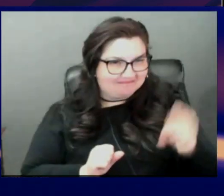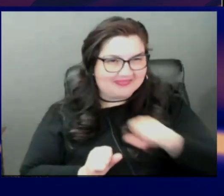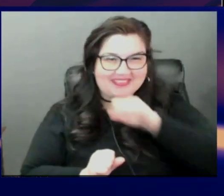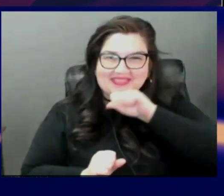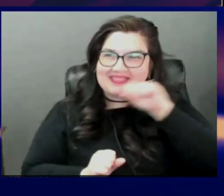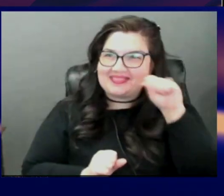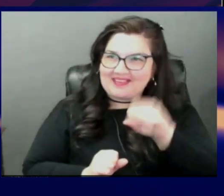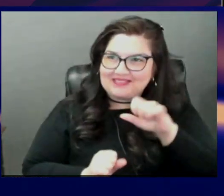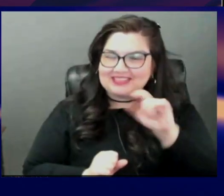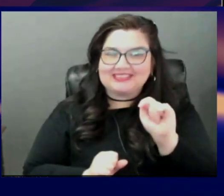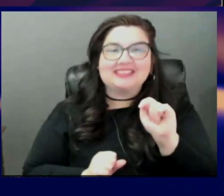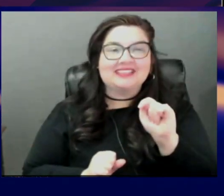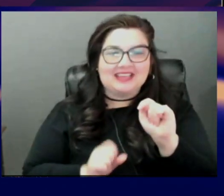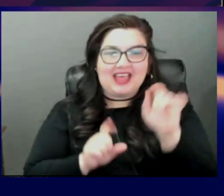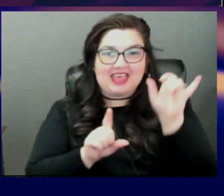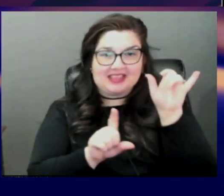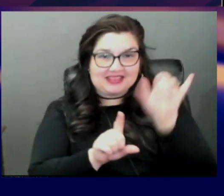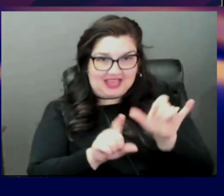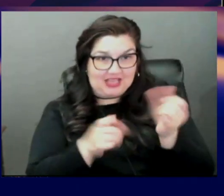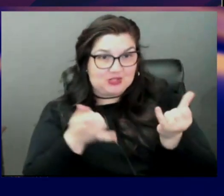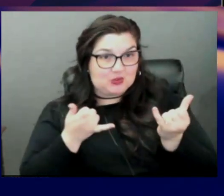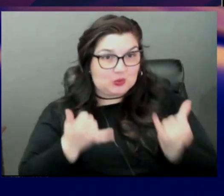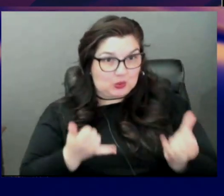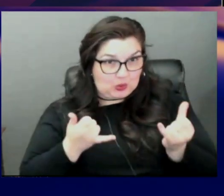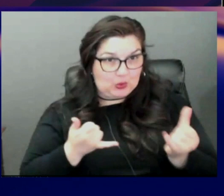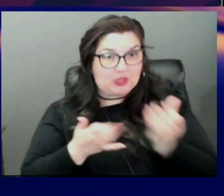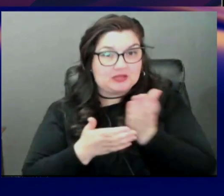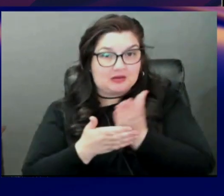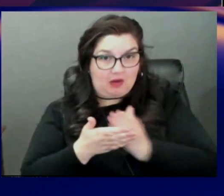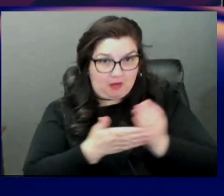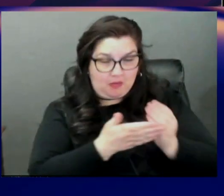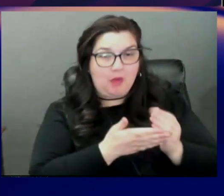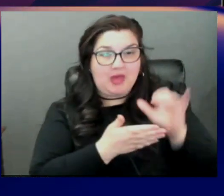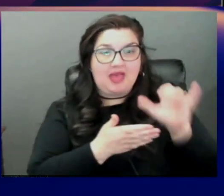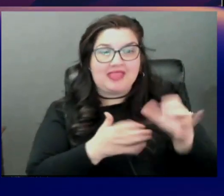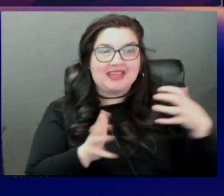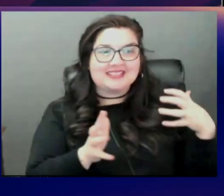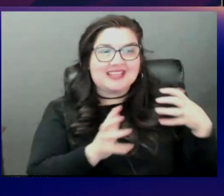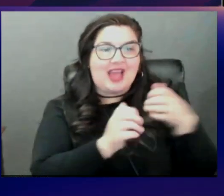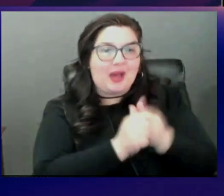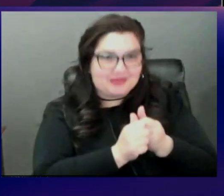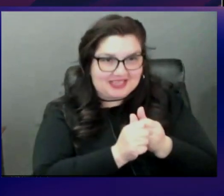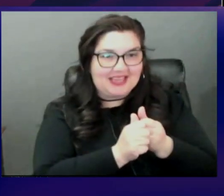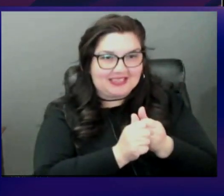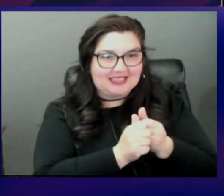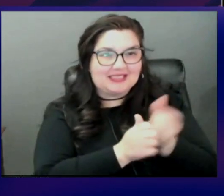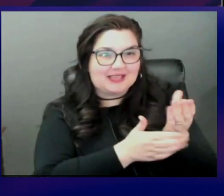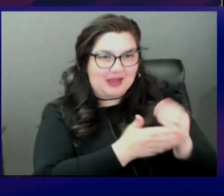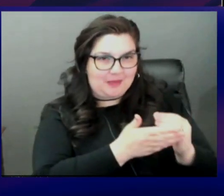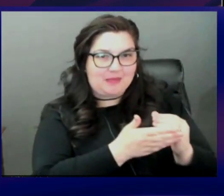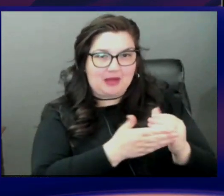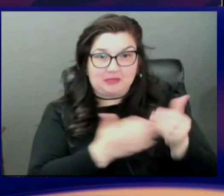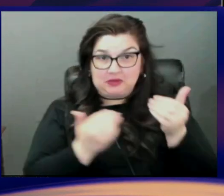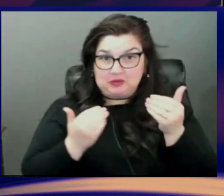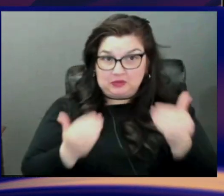see, this was the current component, and this is the updated component. So we can accept those.